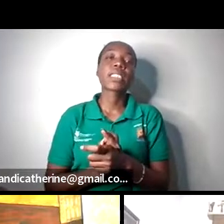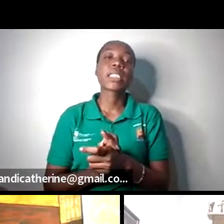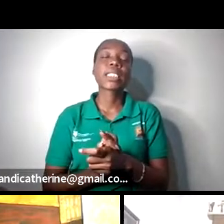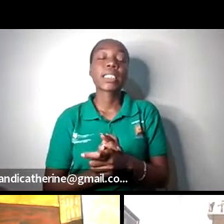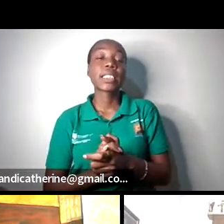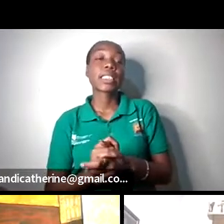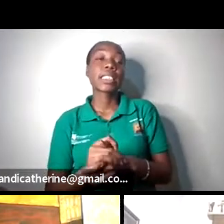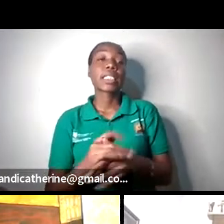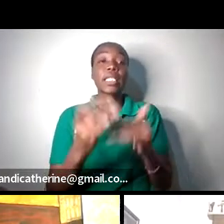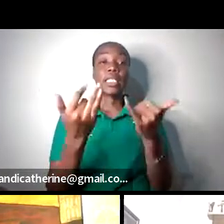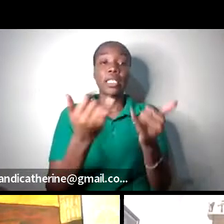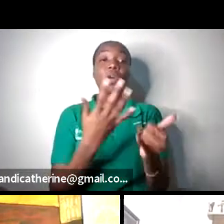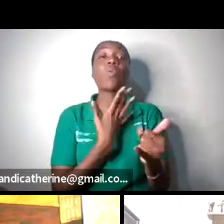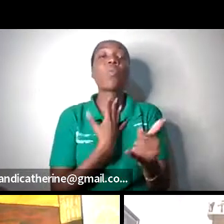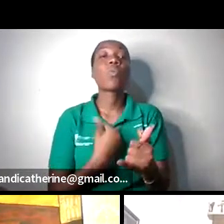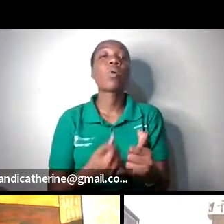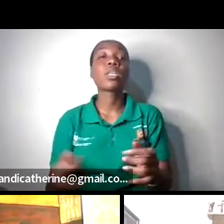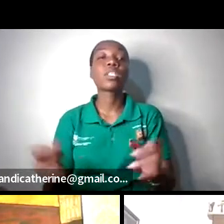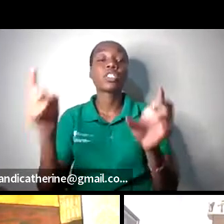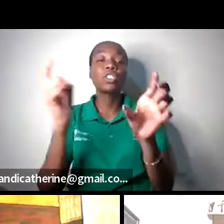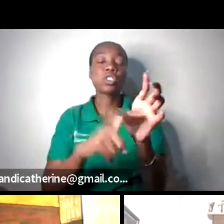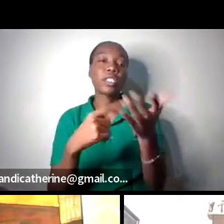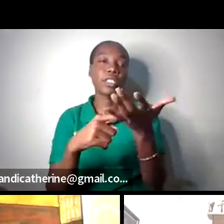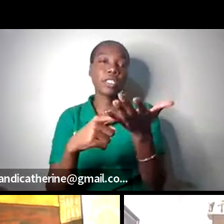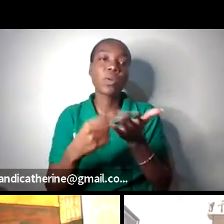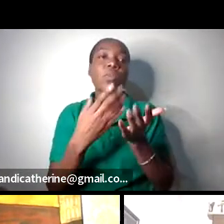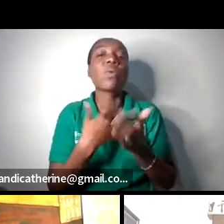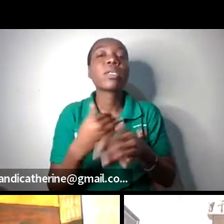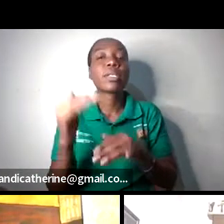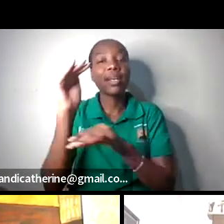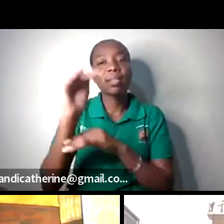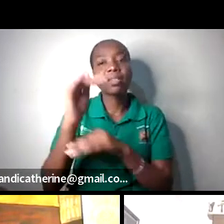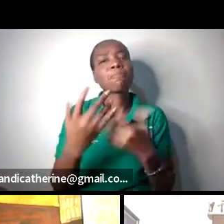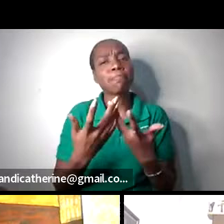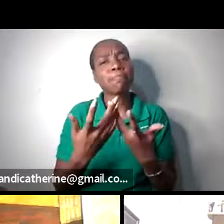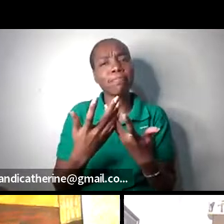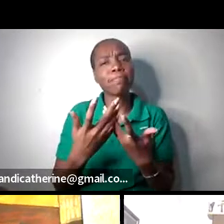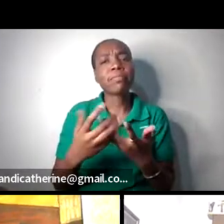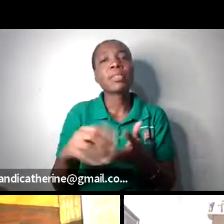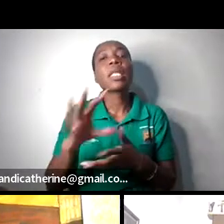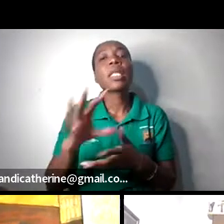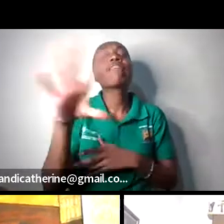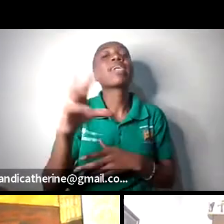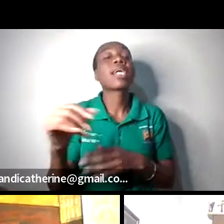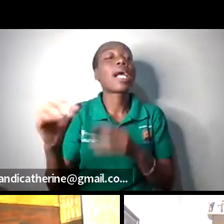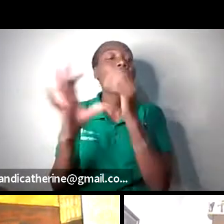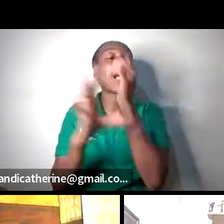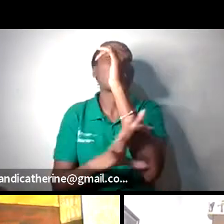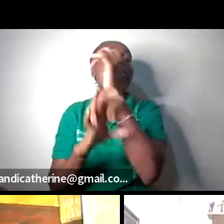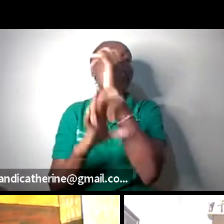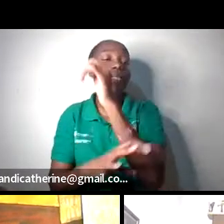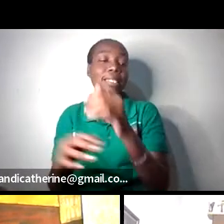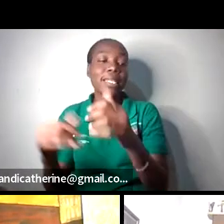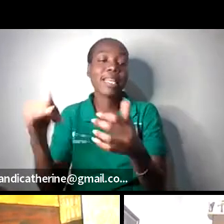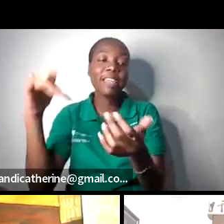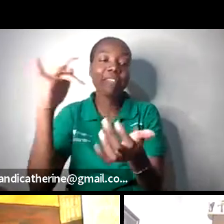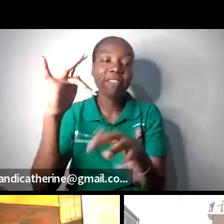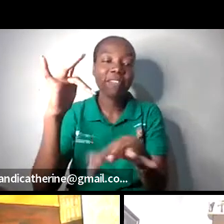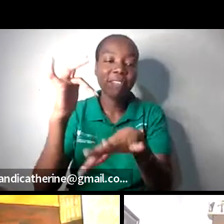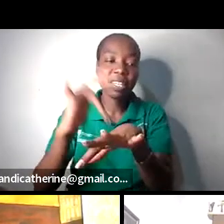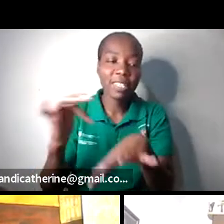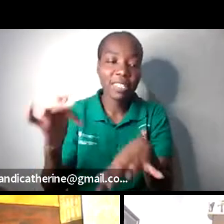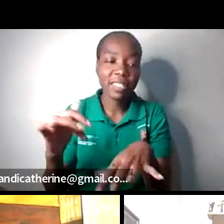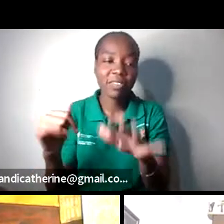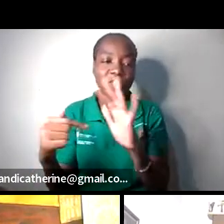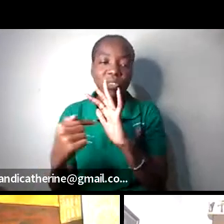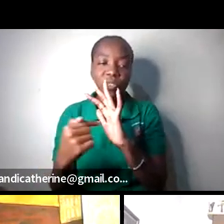jump into the discussion. And I want to ask you, Engineer James Mwangi, how can African countries effectively leverage their natural resources to